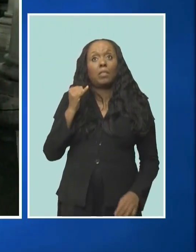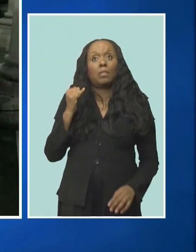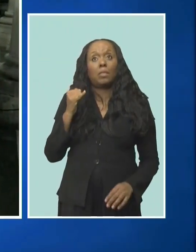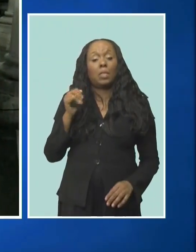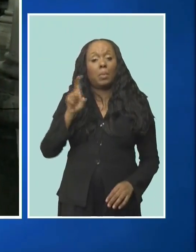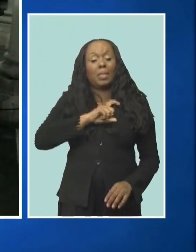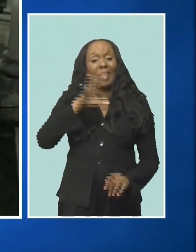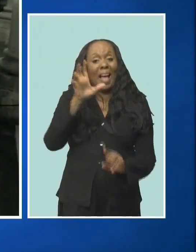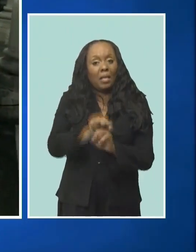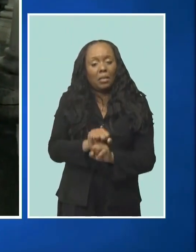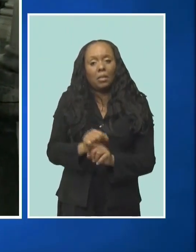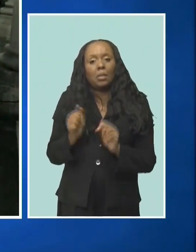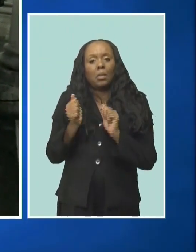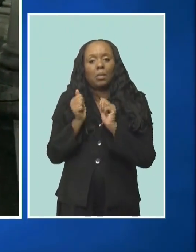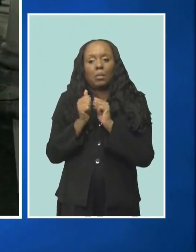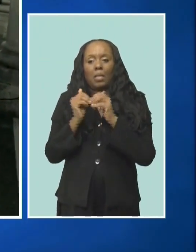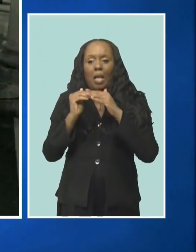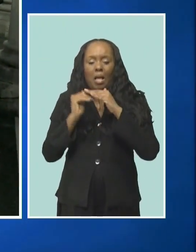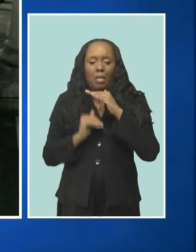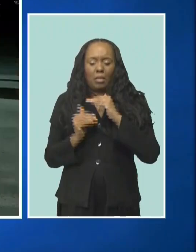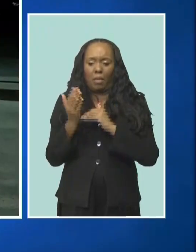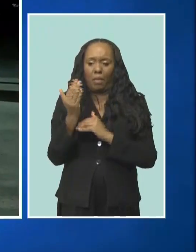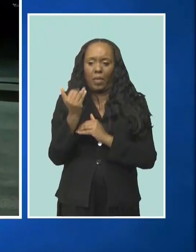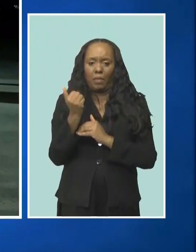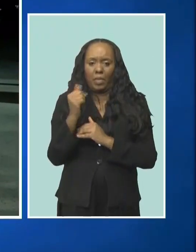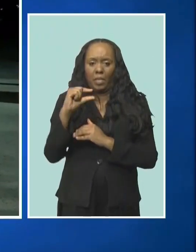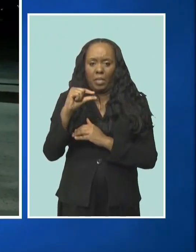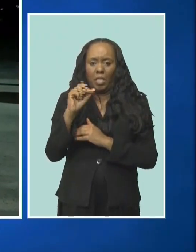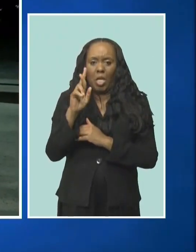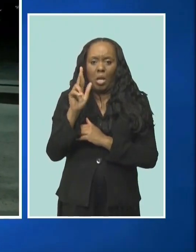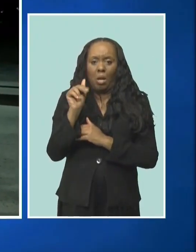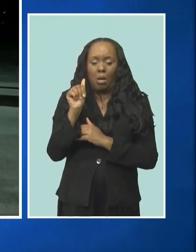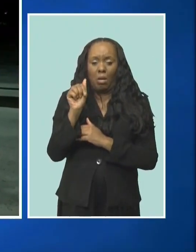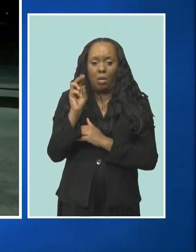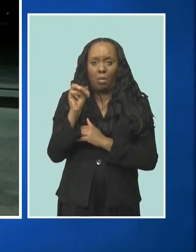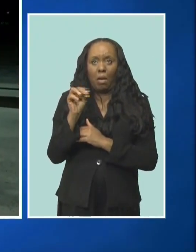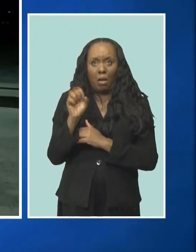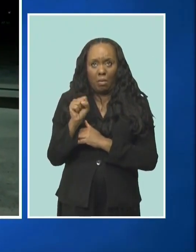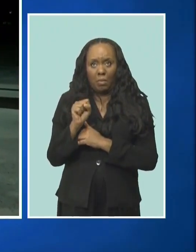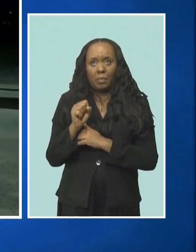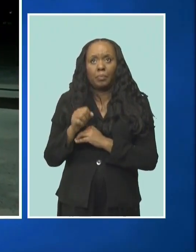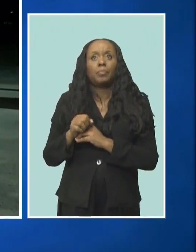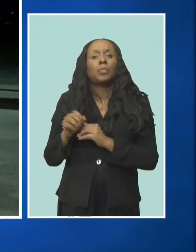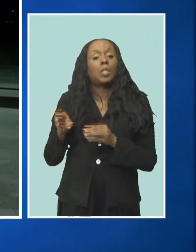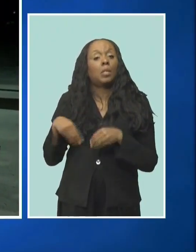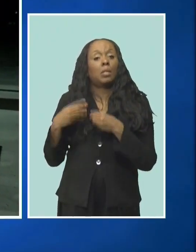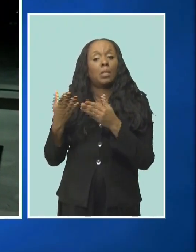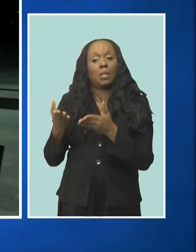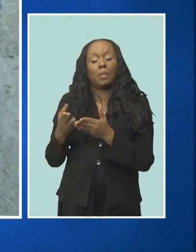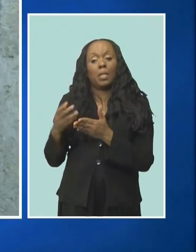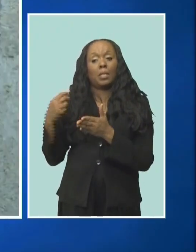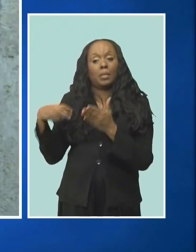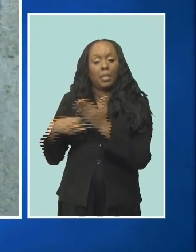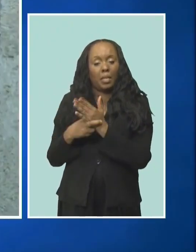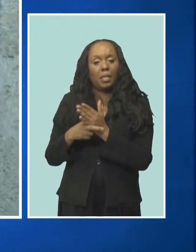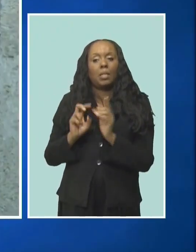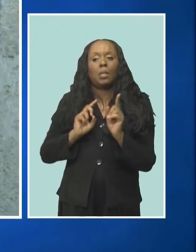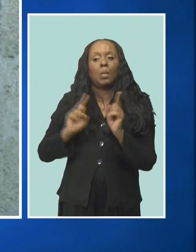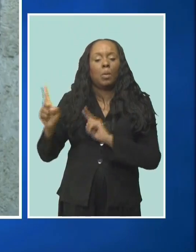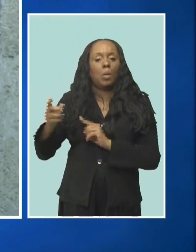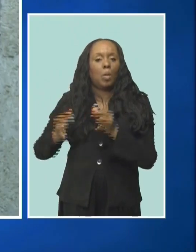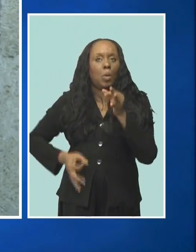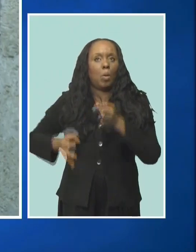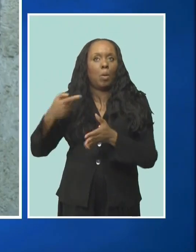police station, the investigation process, you go through the investigation process, but then you're given a ticket, and you go to court and pay